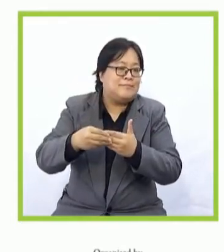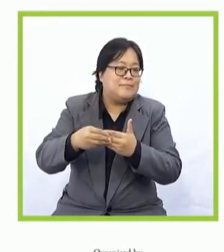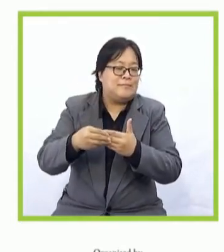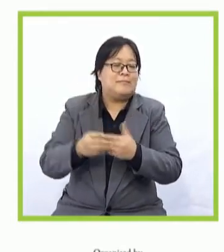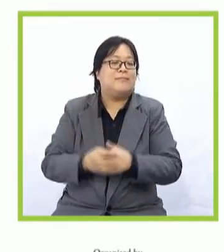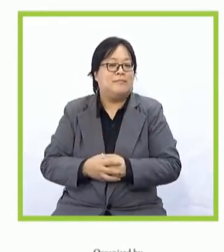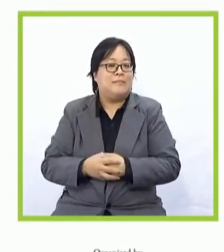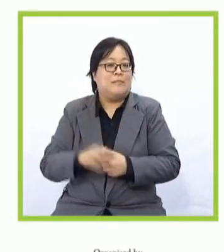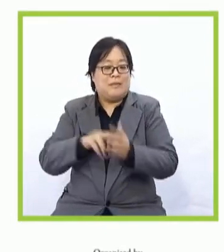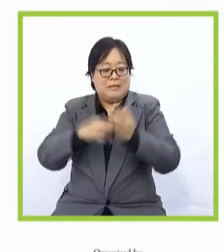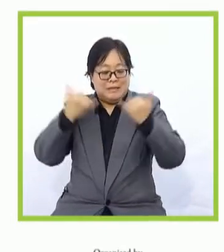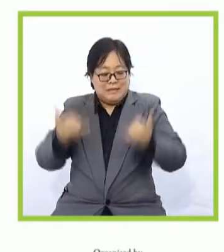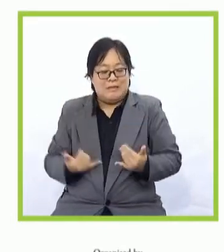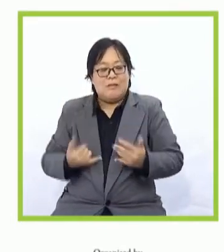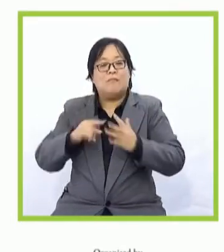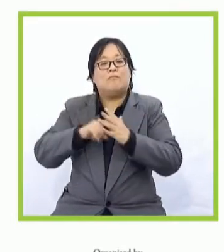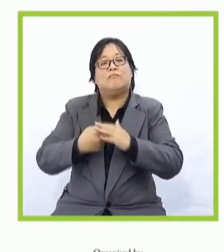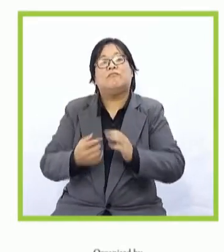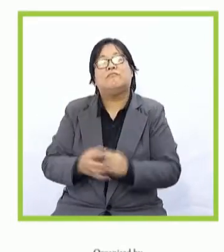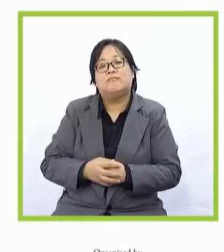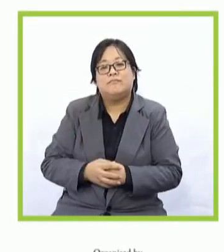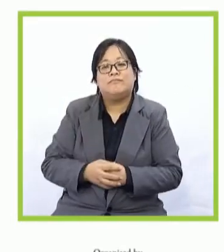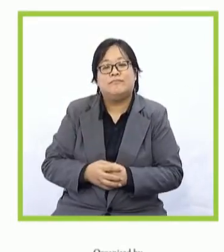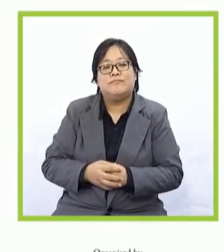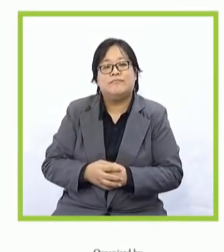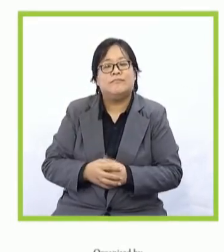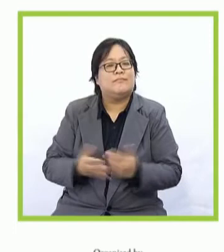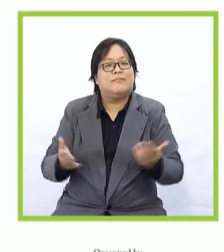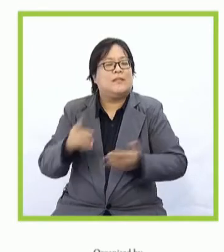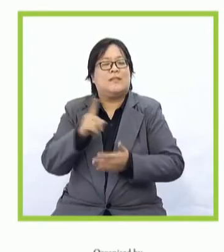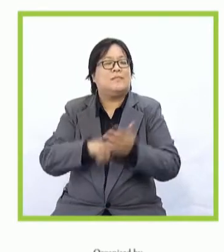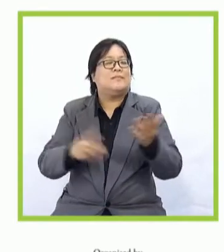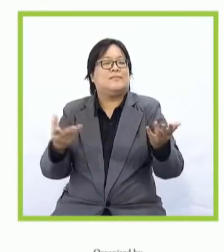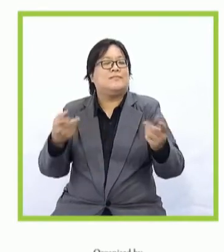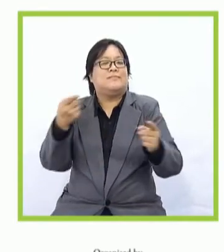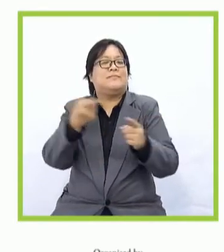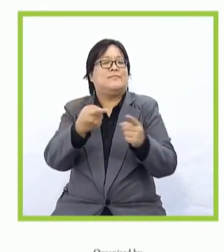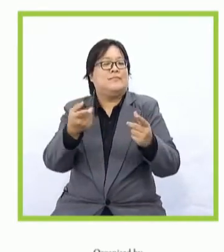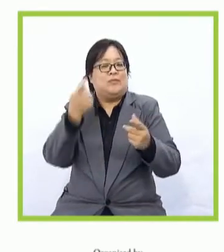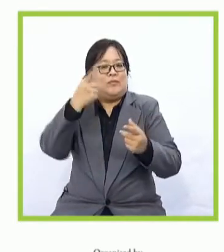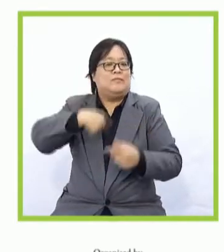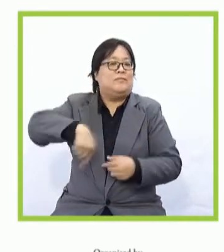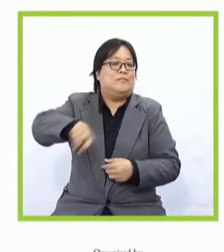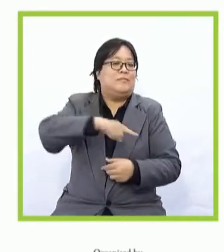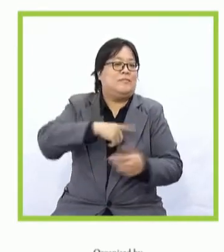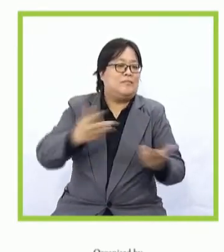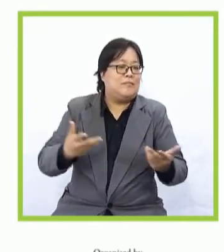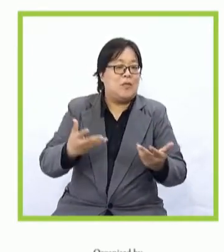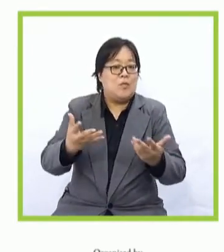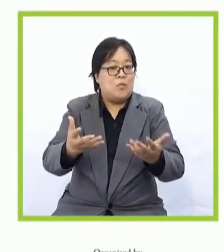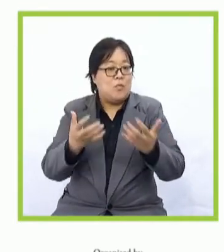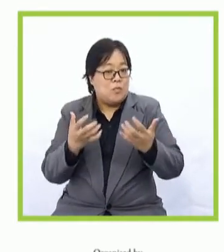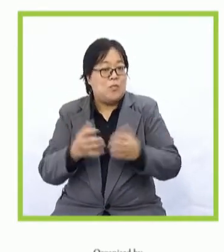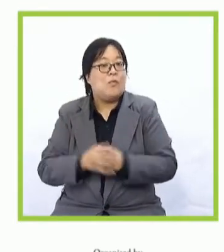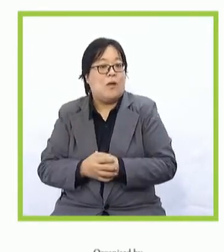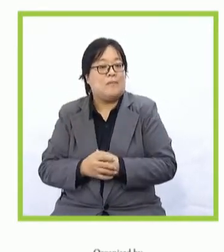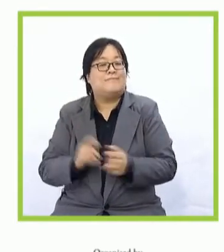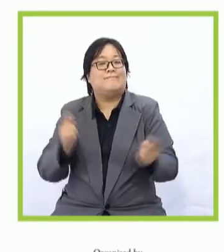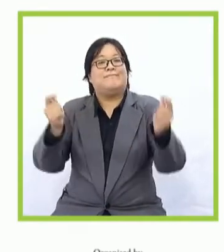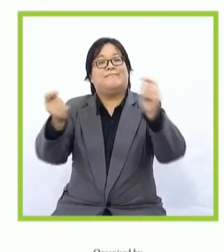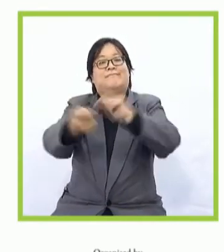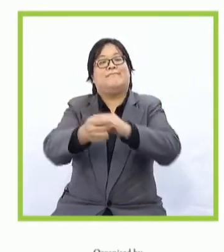on today. What are the implications then for us, for those who want to bring